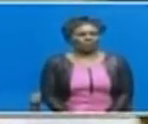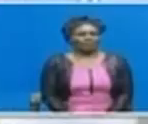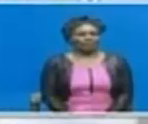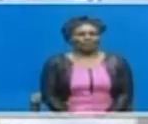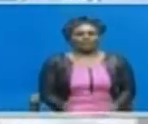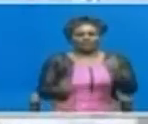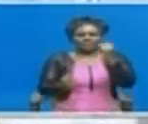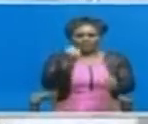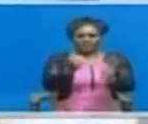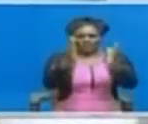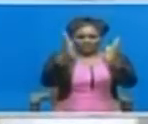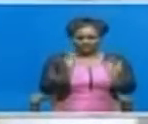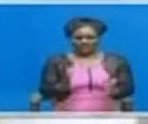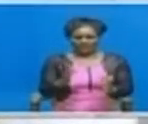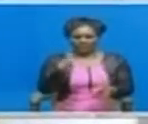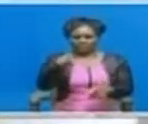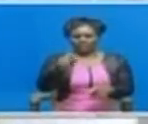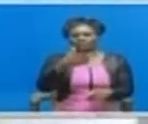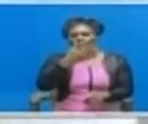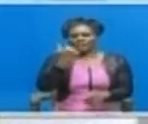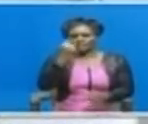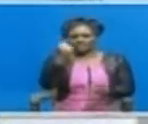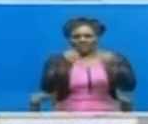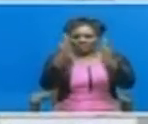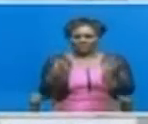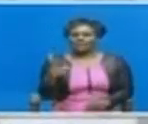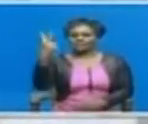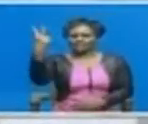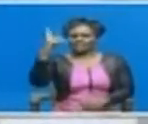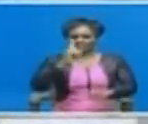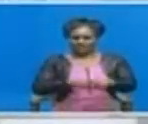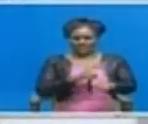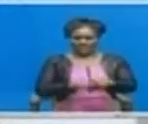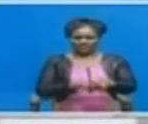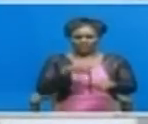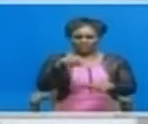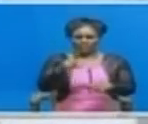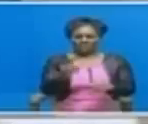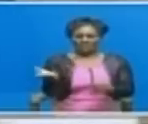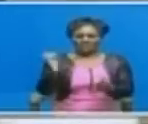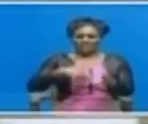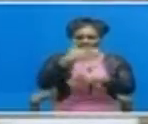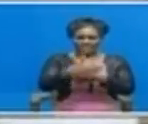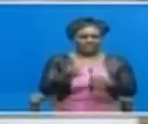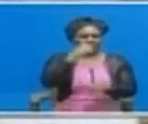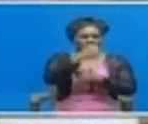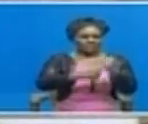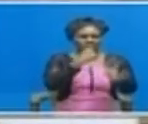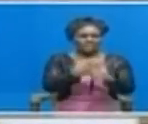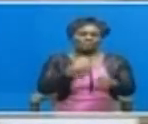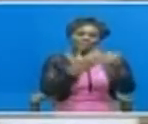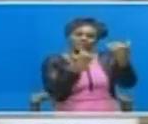Veteran rally driver Balev Chaga was named Rally Driver of the Year for a second time running, a feat he hopes to repeat next year. I was not expecting this